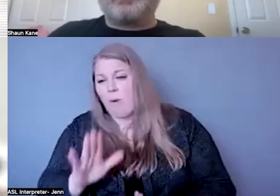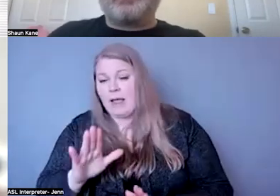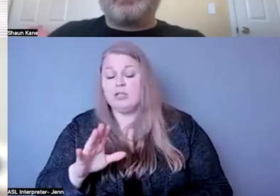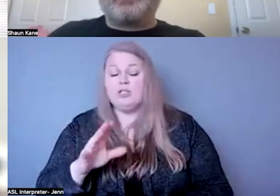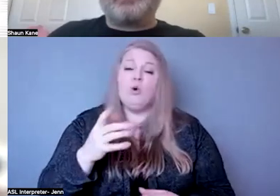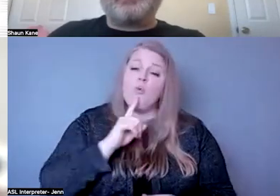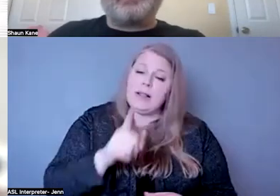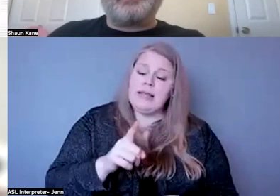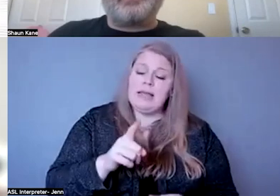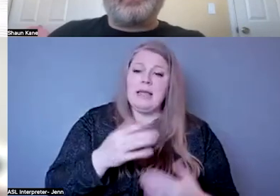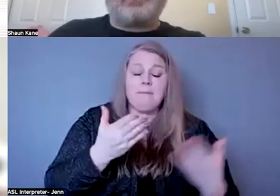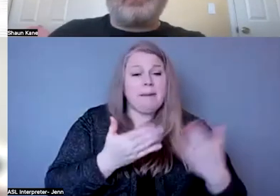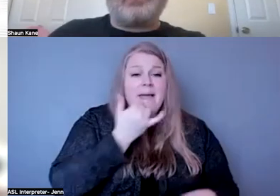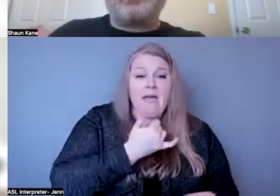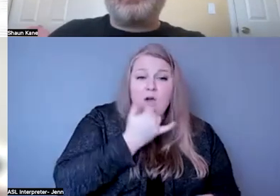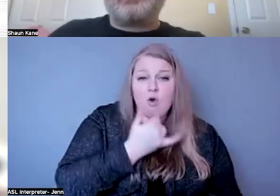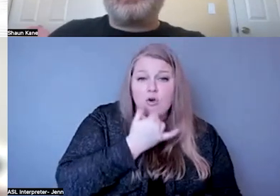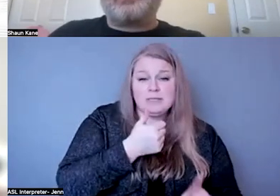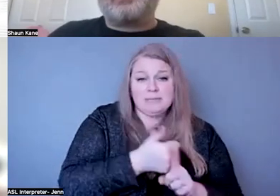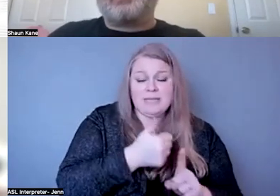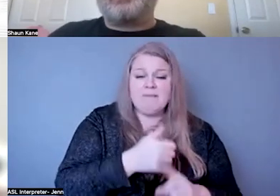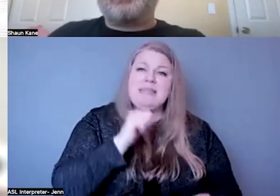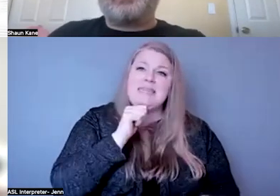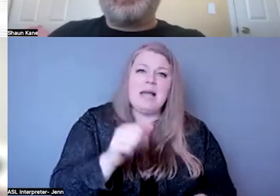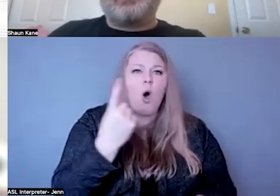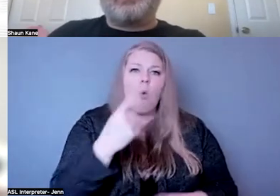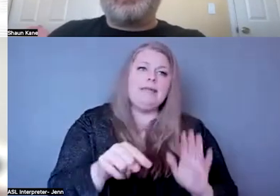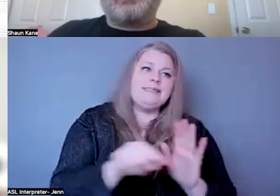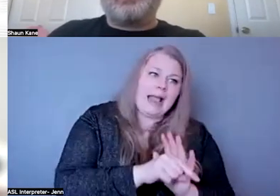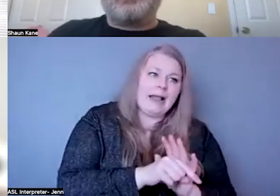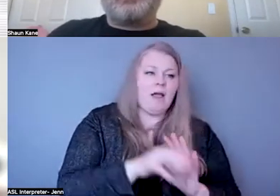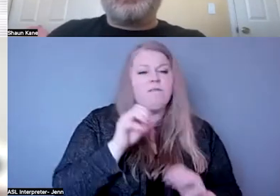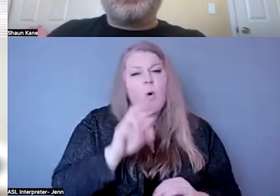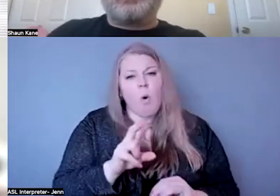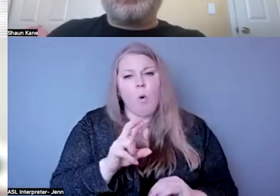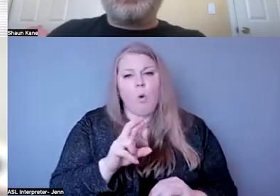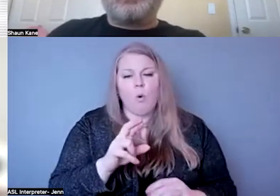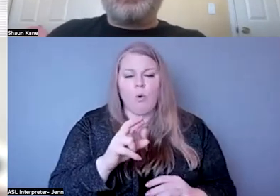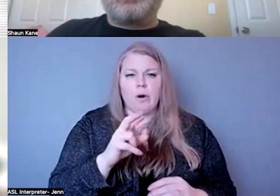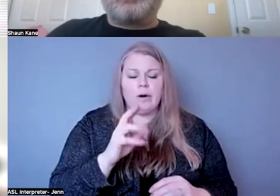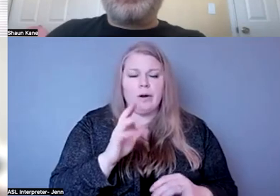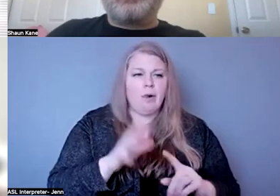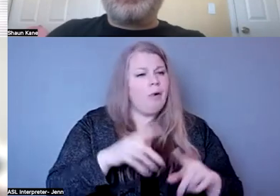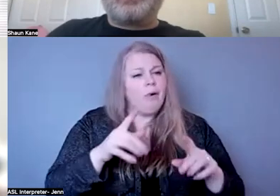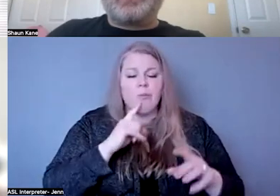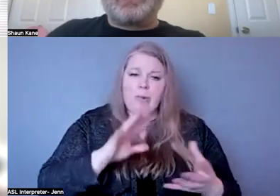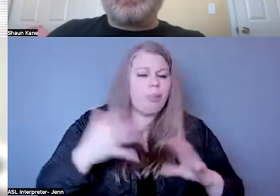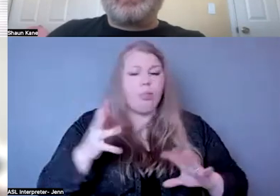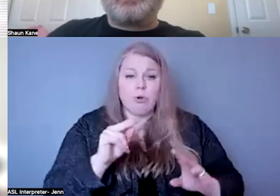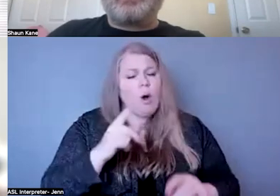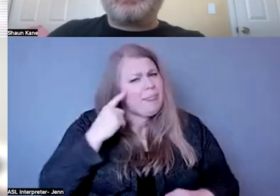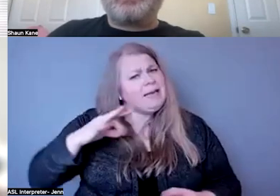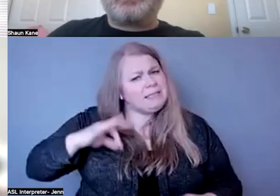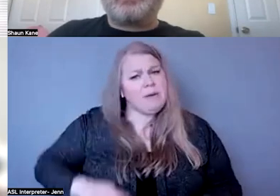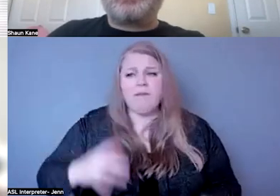errors may not be as kind of detrimental or like show-stopping as we might think. And I think it's really useful because we